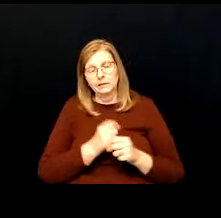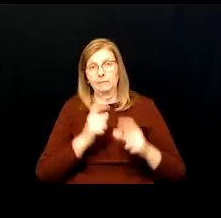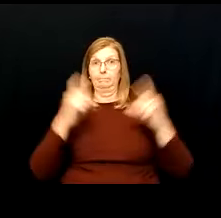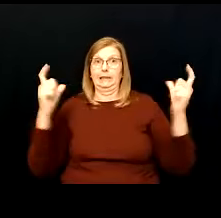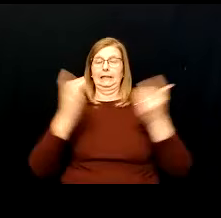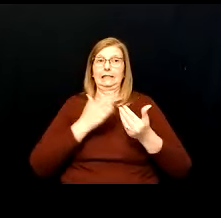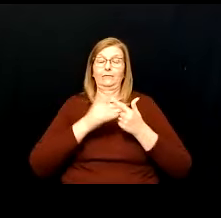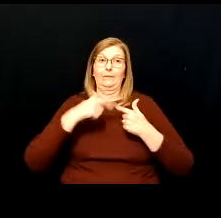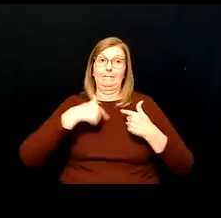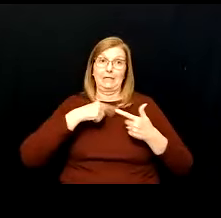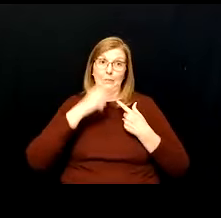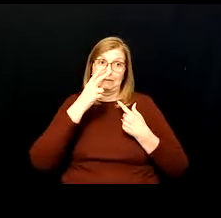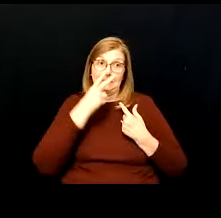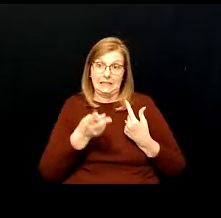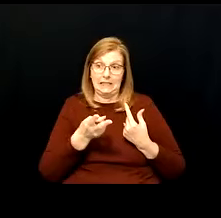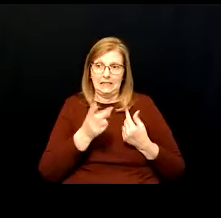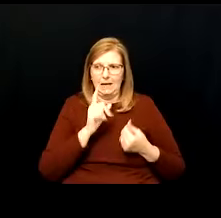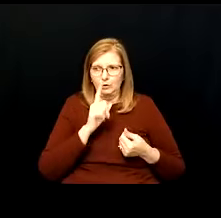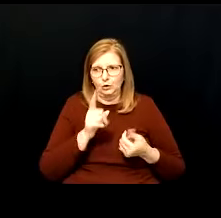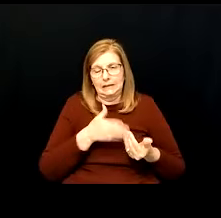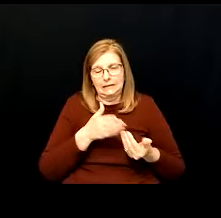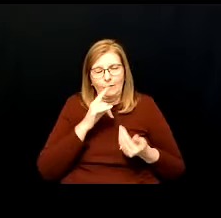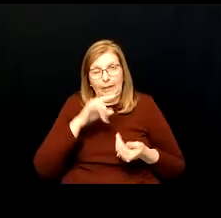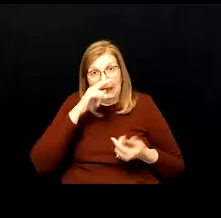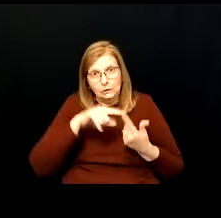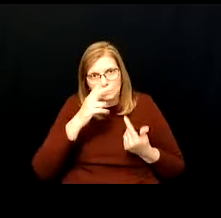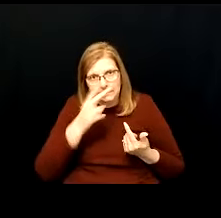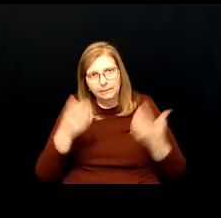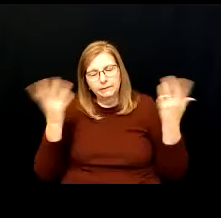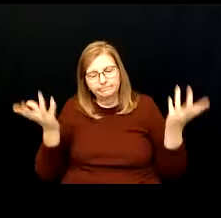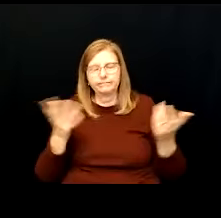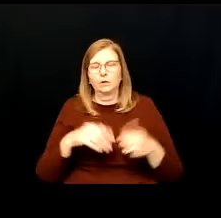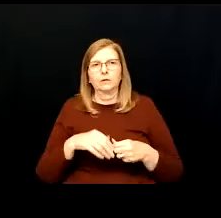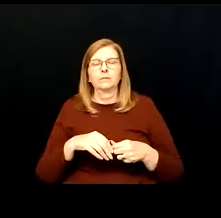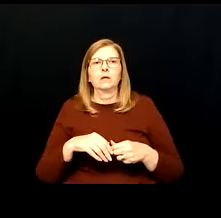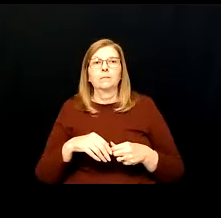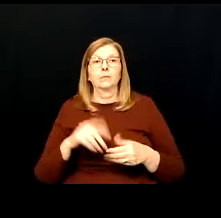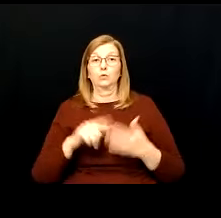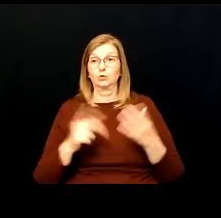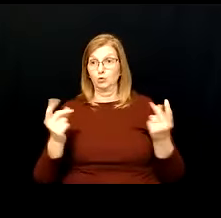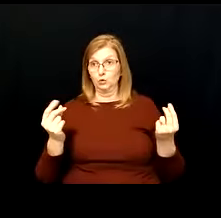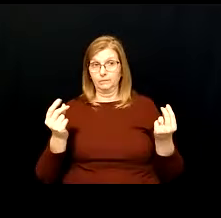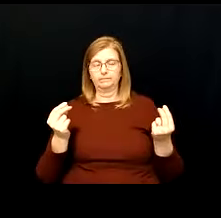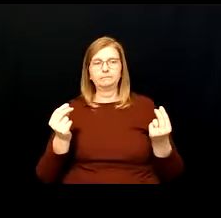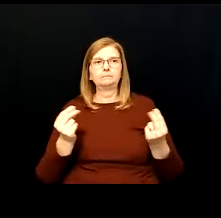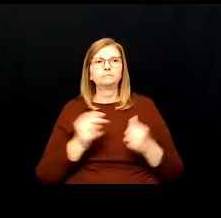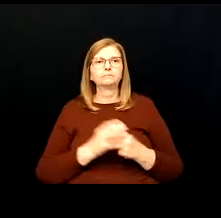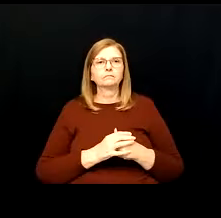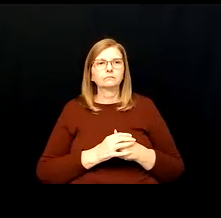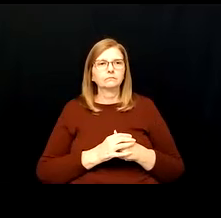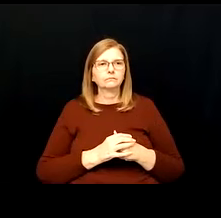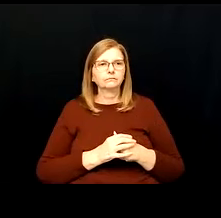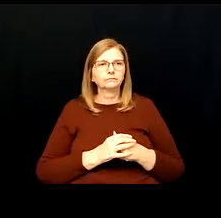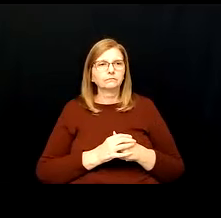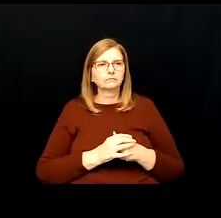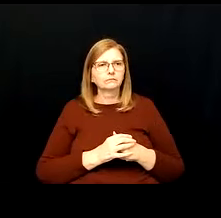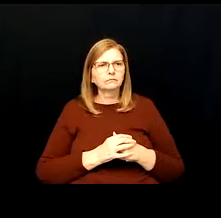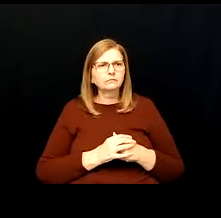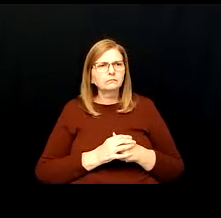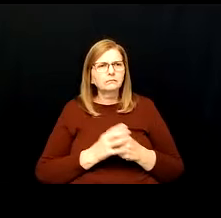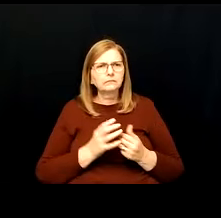me to see. I'm sure easier for the kiddos to see, but regardless. So what you're doing is, oops, I didn't fix it from the last